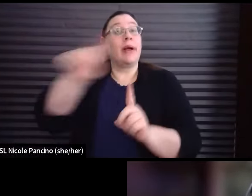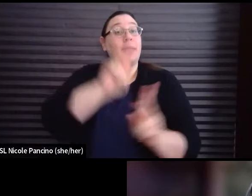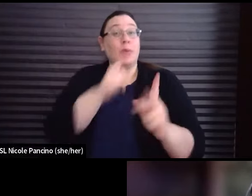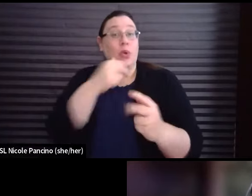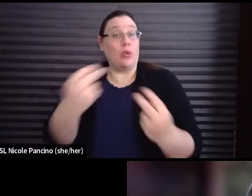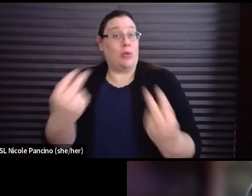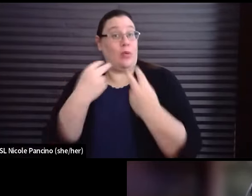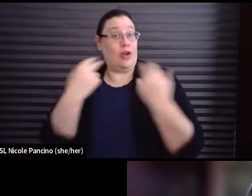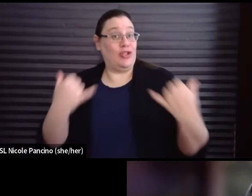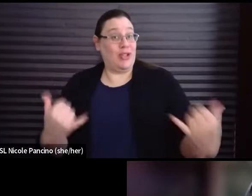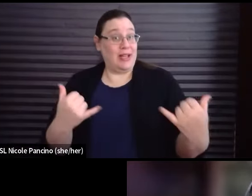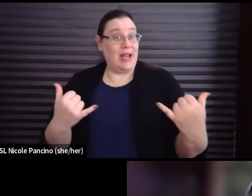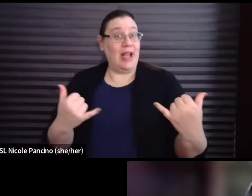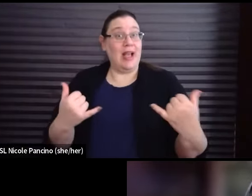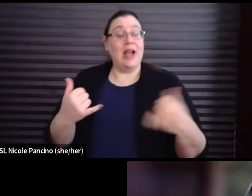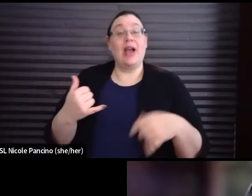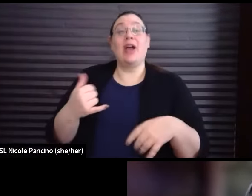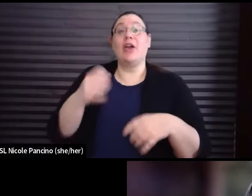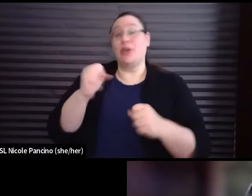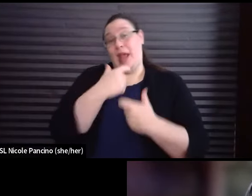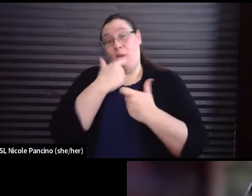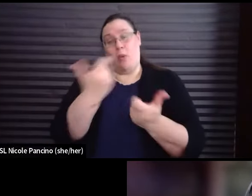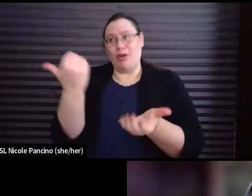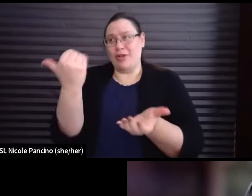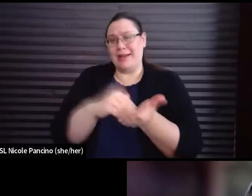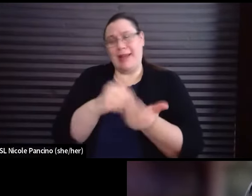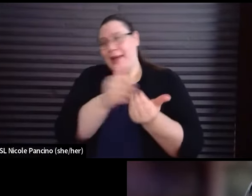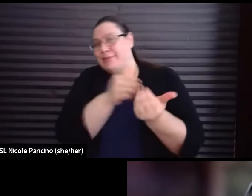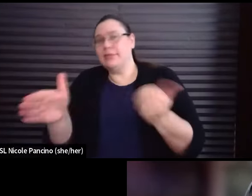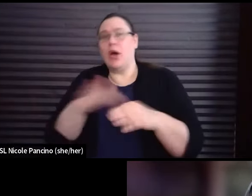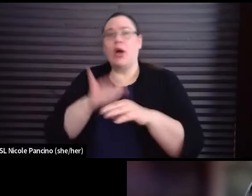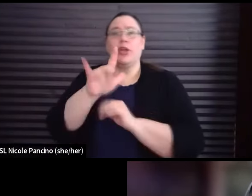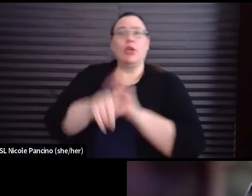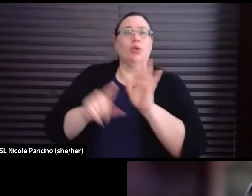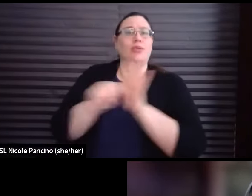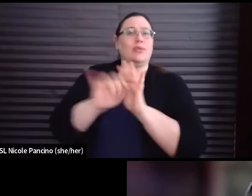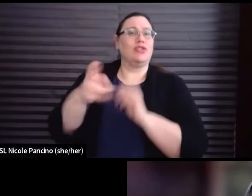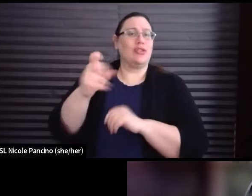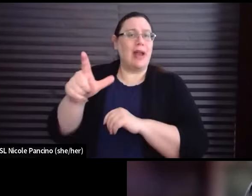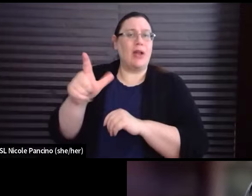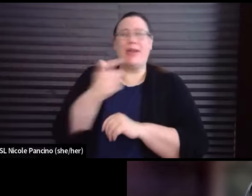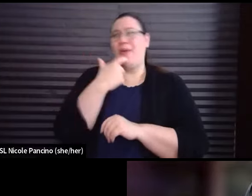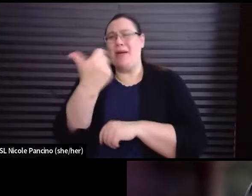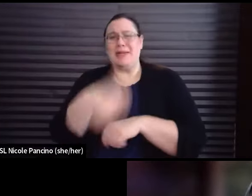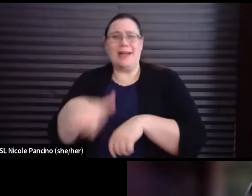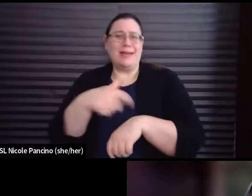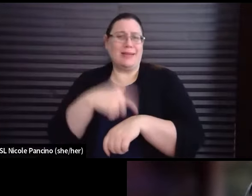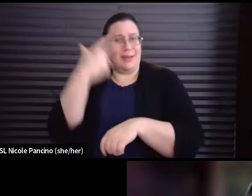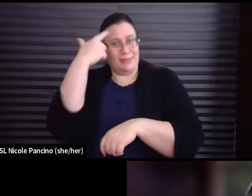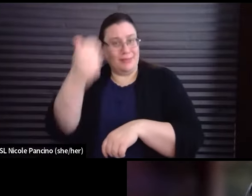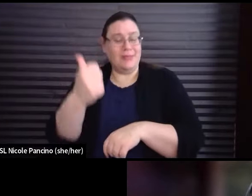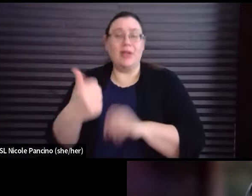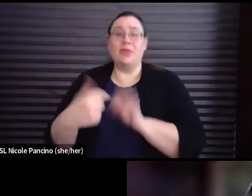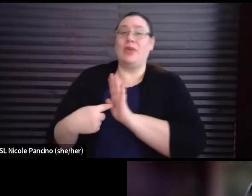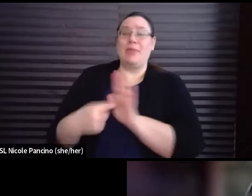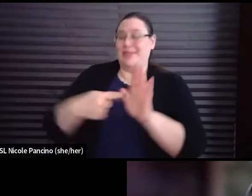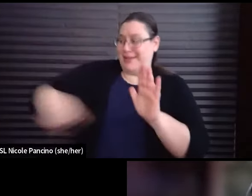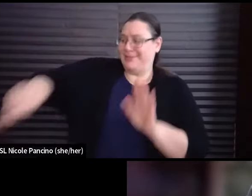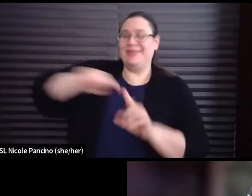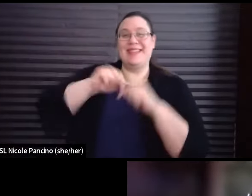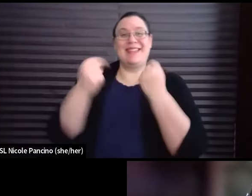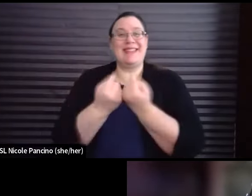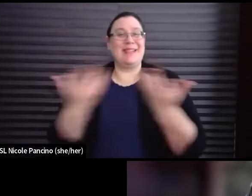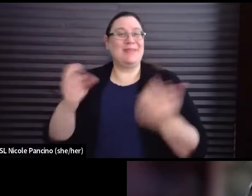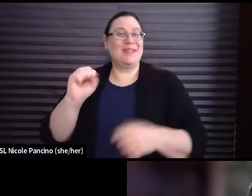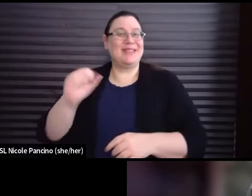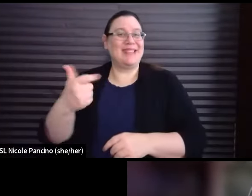watching, presentation is available as a replay on our YouTube channel. You can watch them anytime. On behalf of the whole team here at SAG-AFTRA,